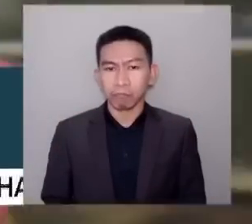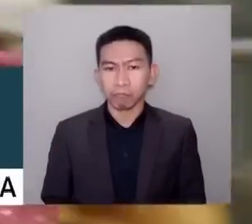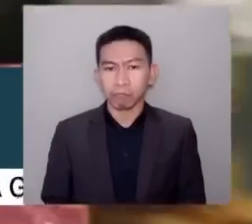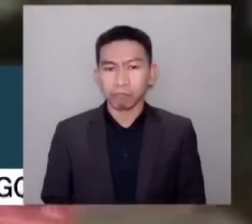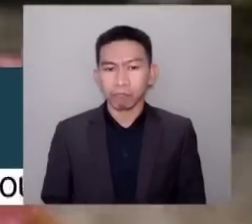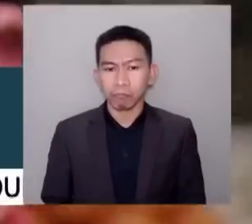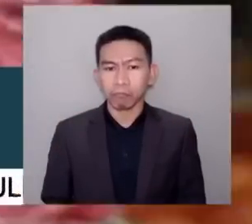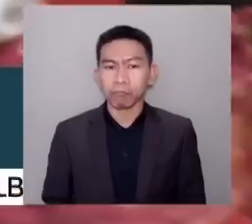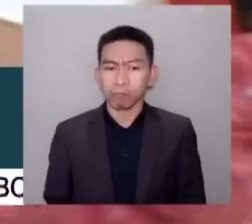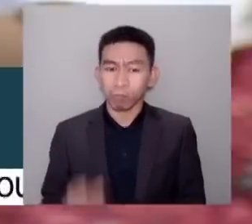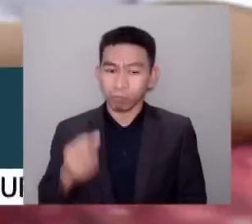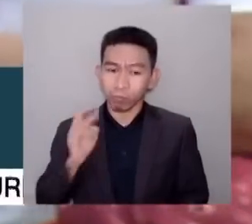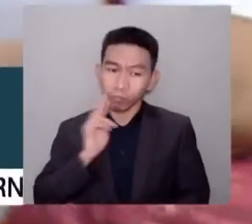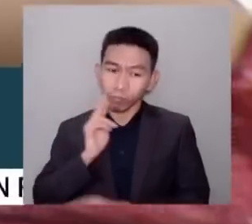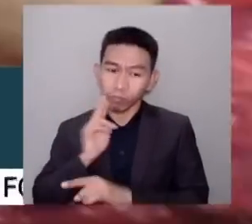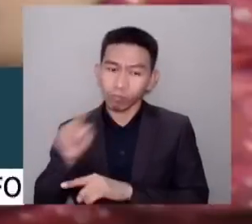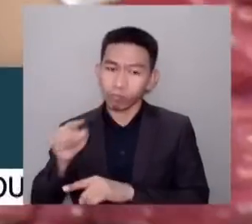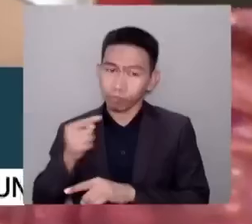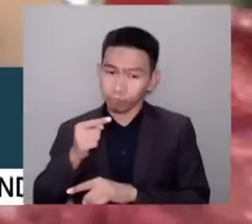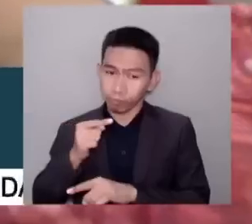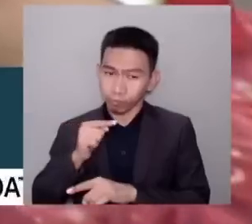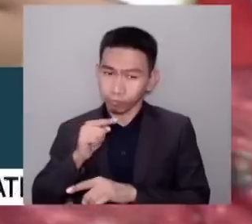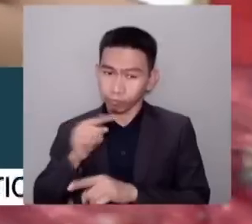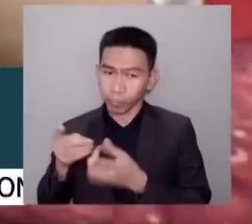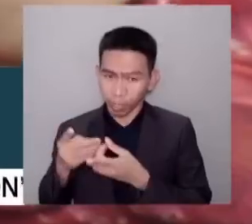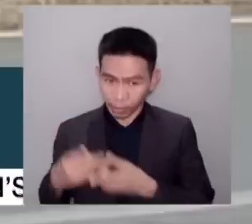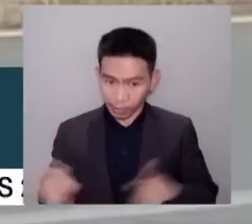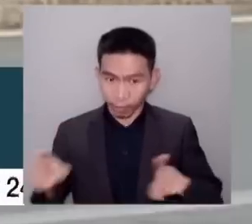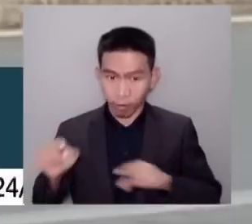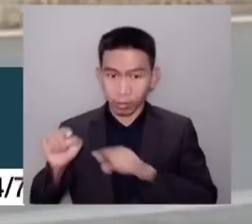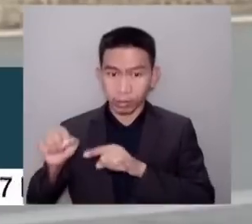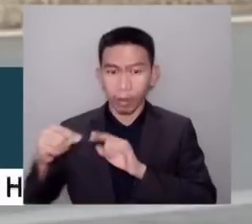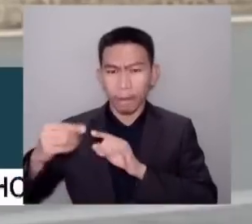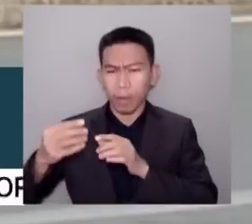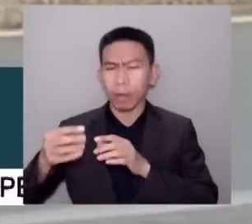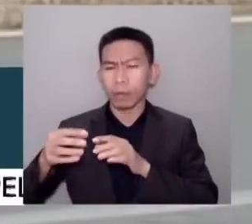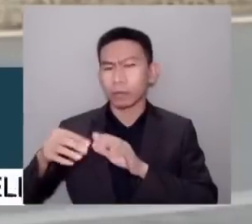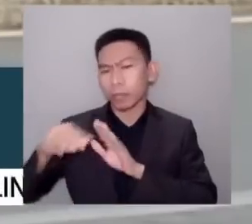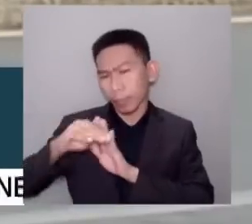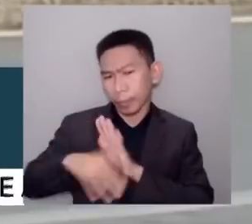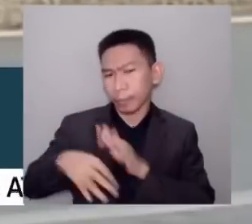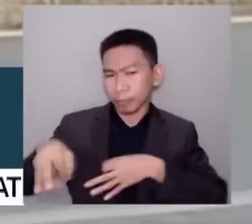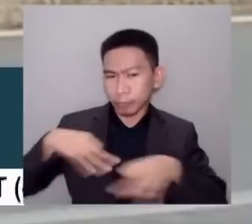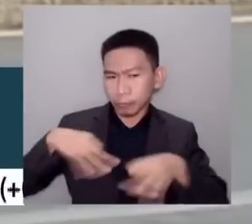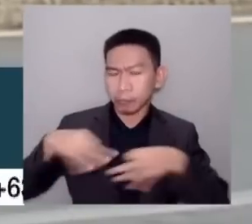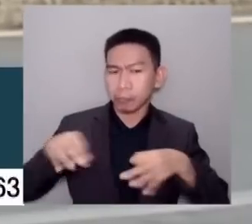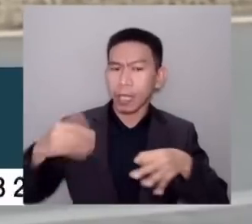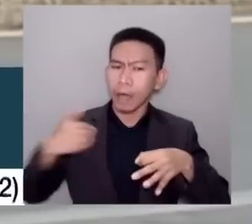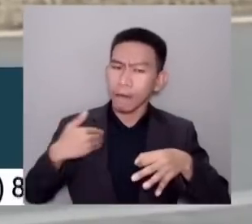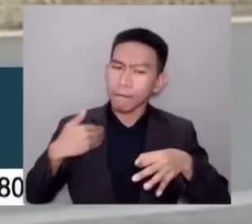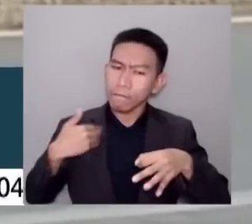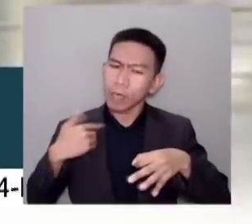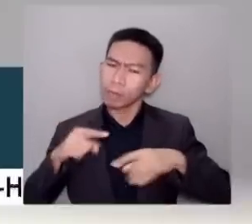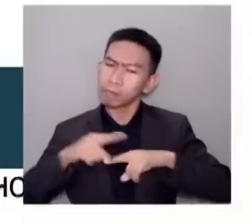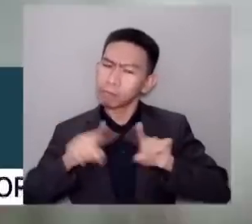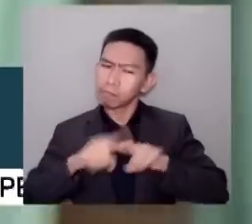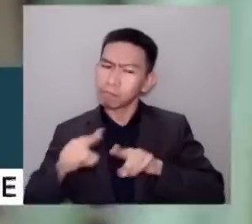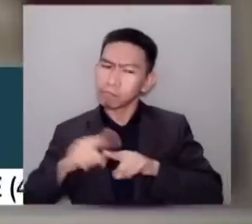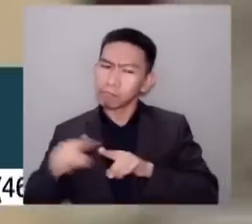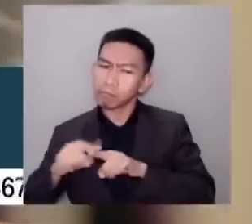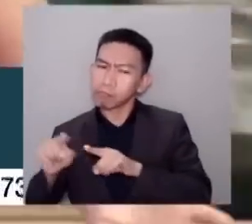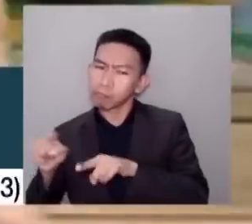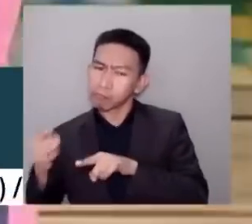for divorce under the following grounds: 5 years of continual separation, commission of rape by the respondent